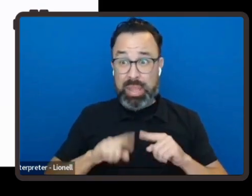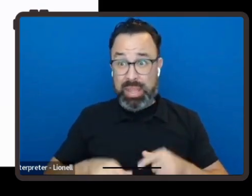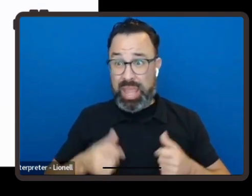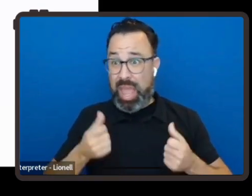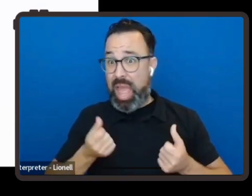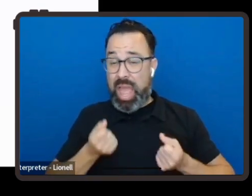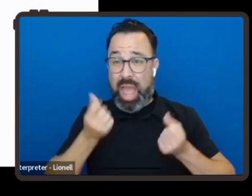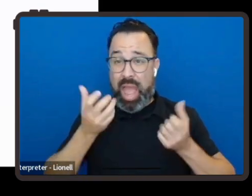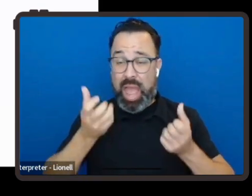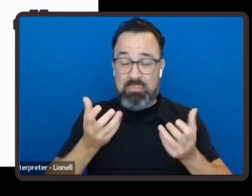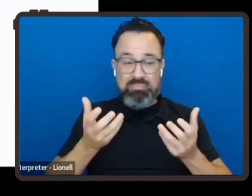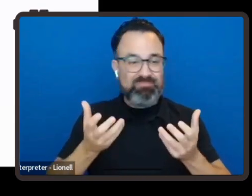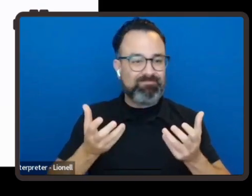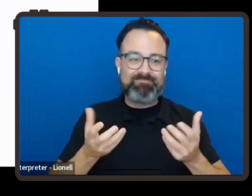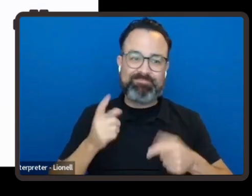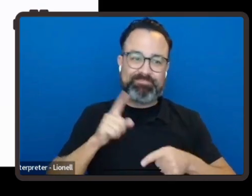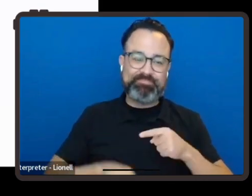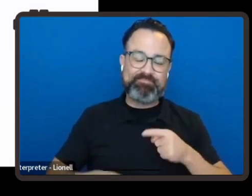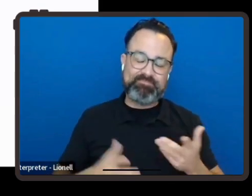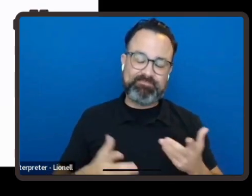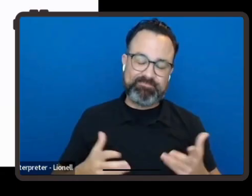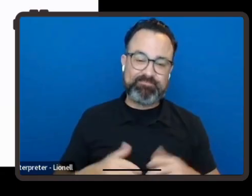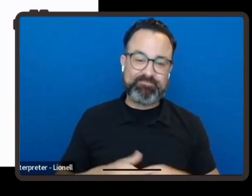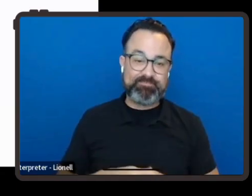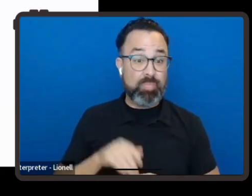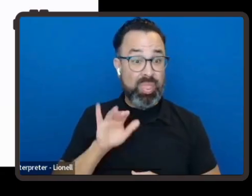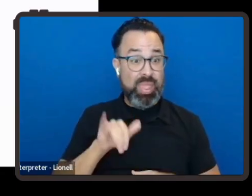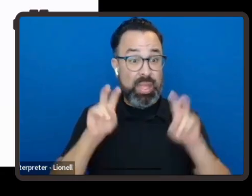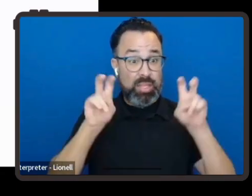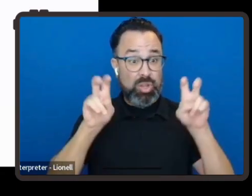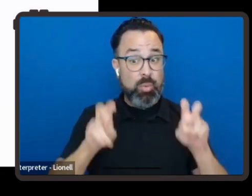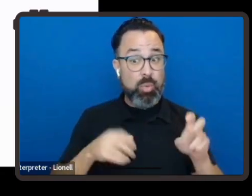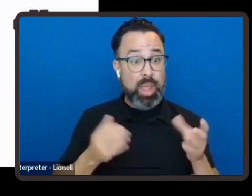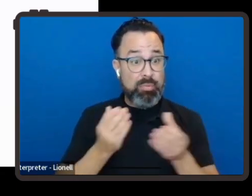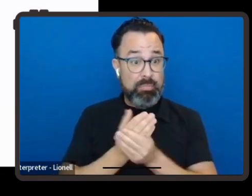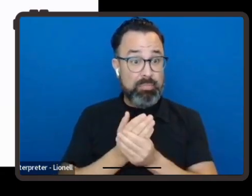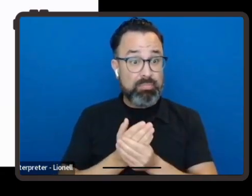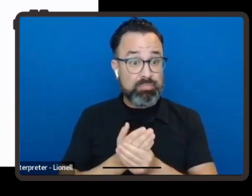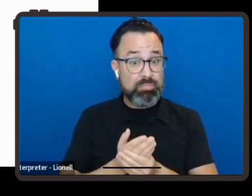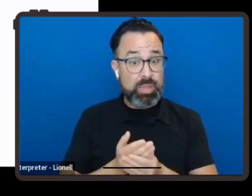But we do have a pamphlet out on that topic, and Kim will talk about that